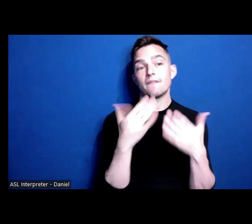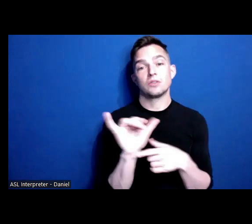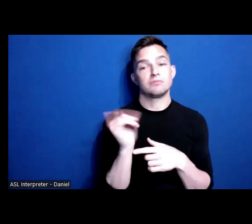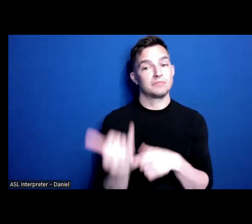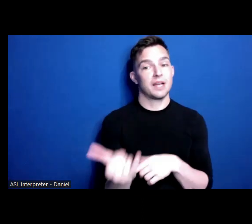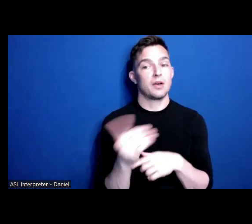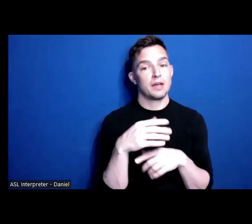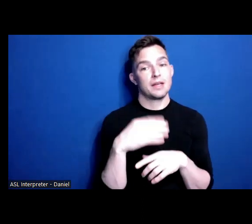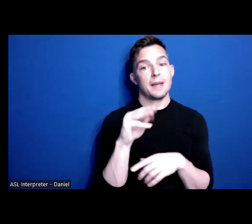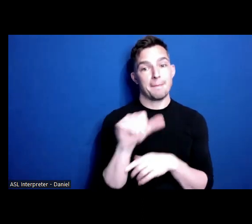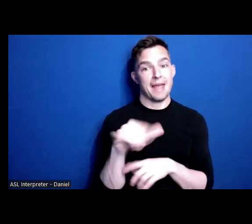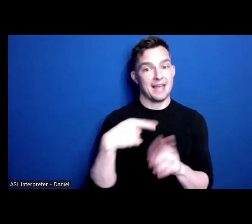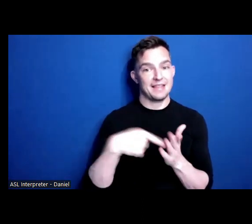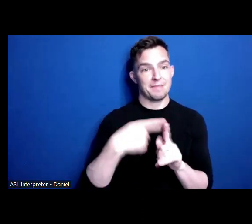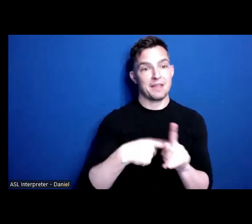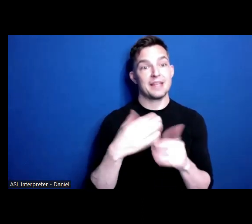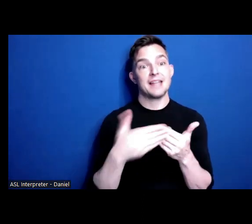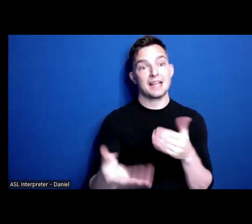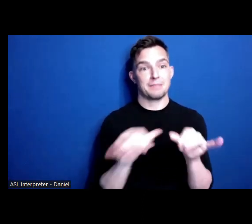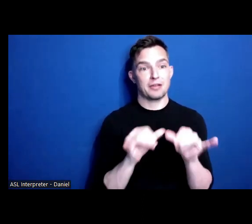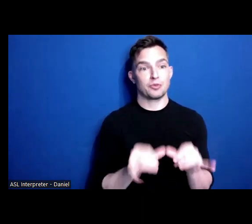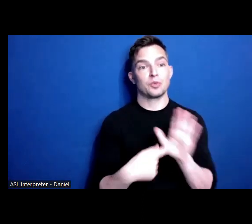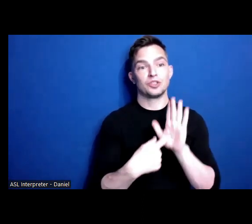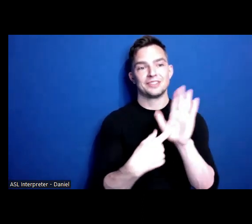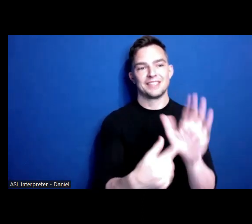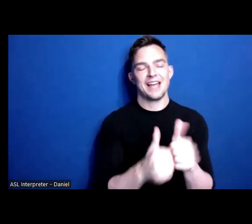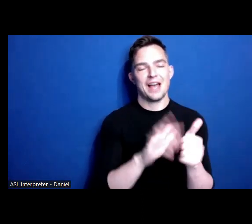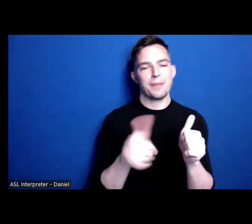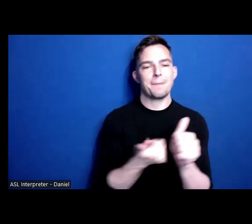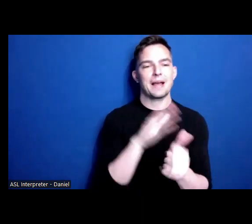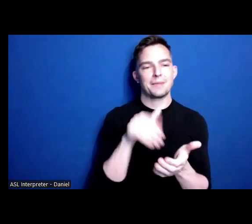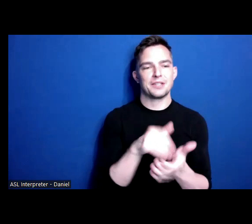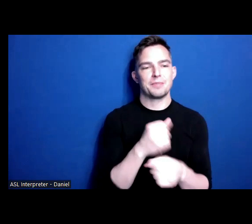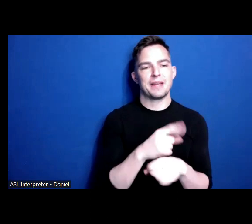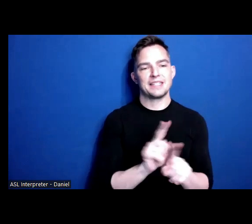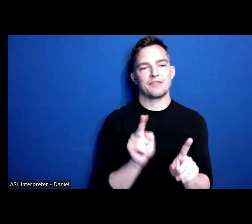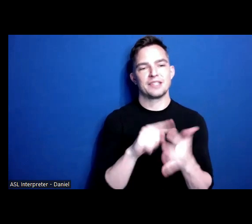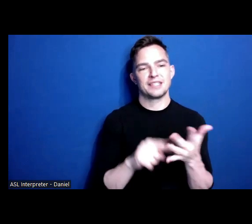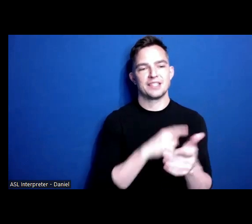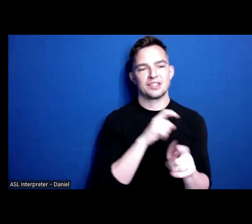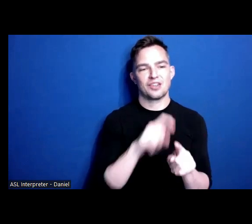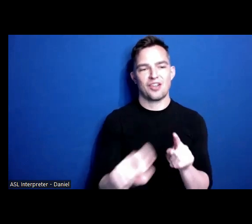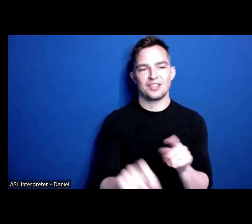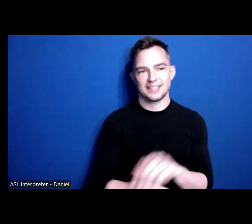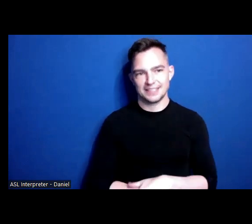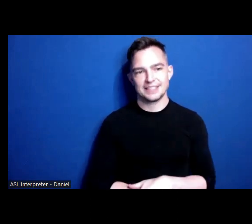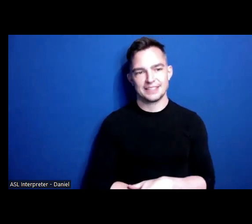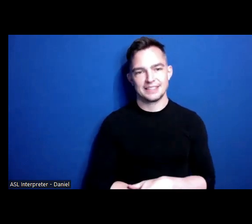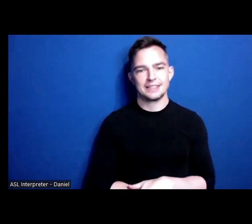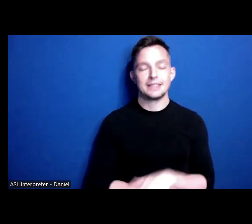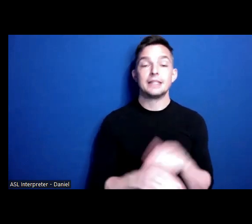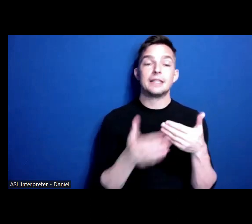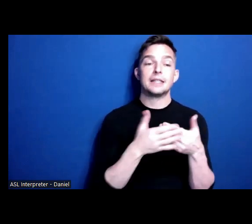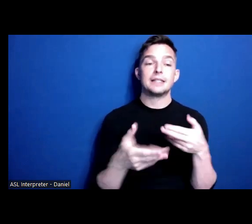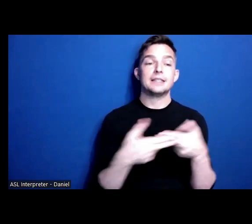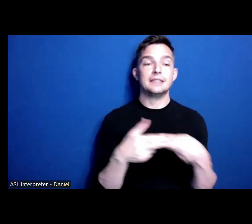of May that the next metrics will demonstrate how the backup center has made a difference in these calls. Next slide,